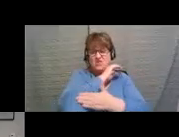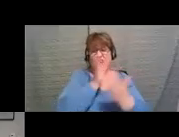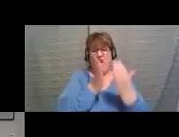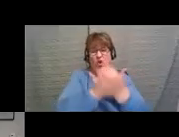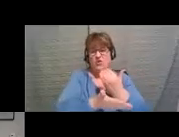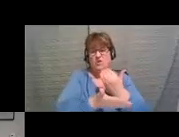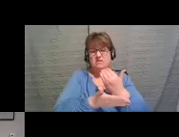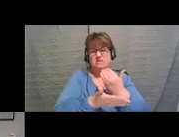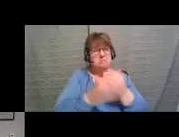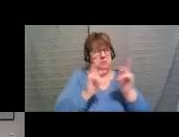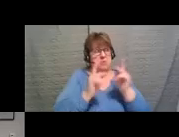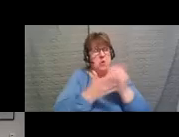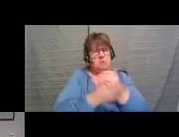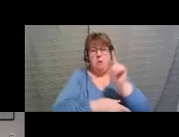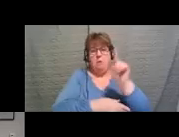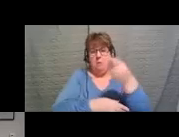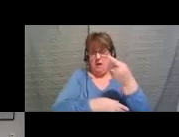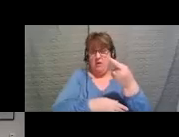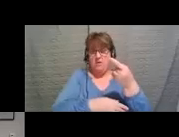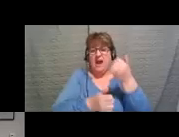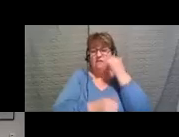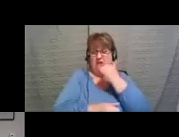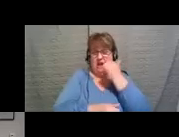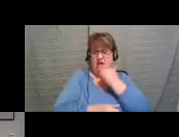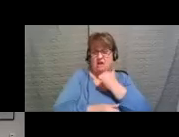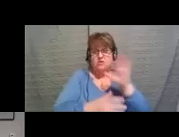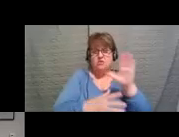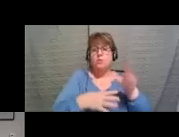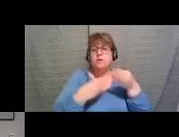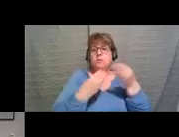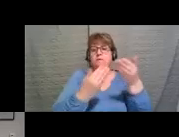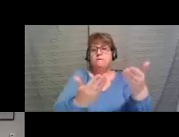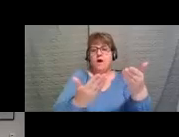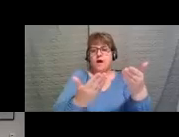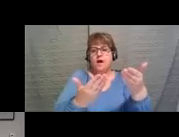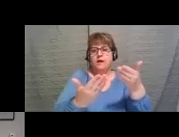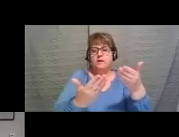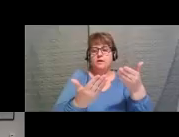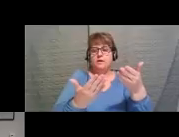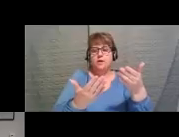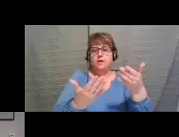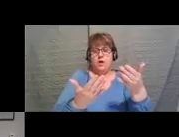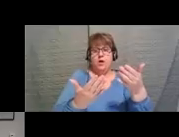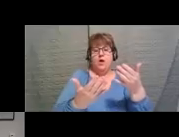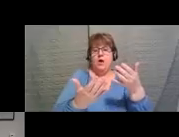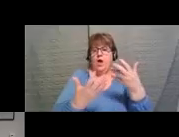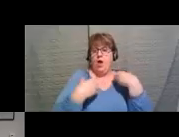$1 a day. And so the ability to provide modern healthcare is very, very